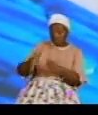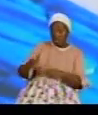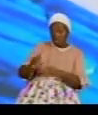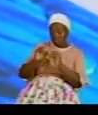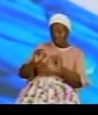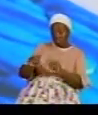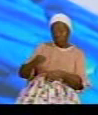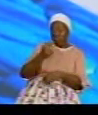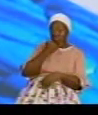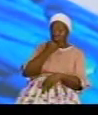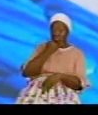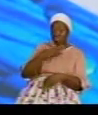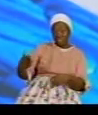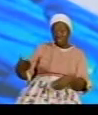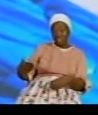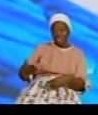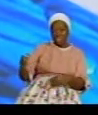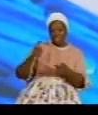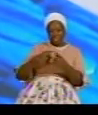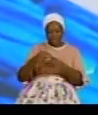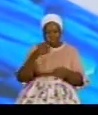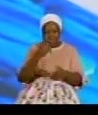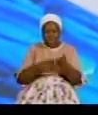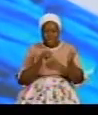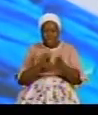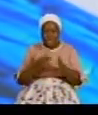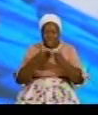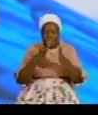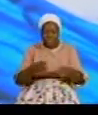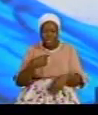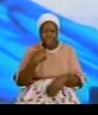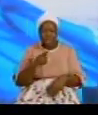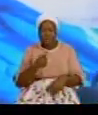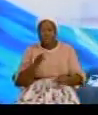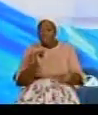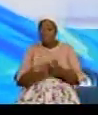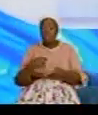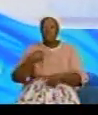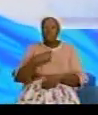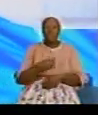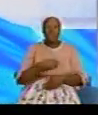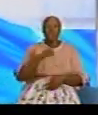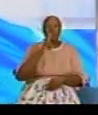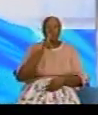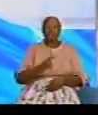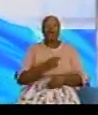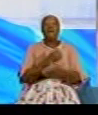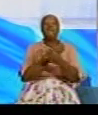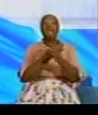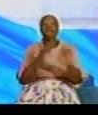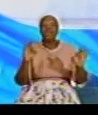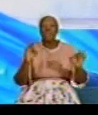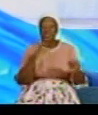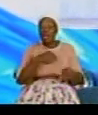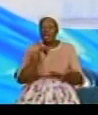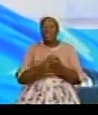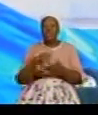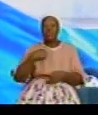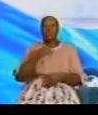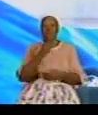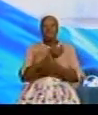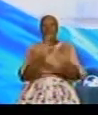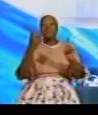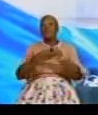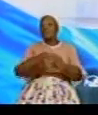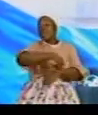the billboard. What that hero says, that we are free. And we're free from